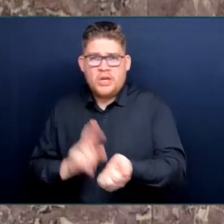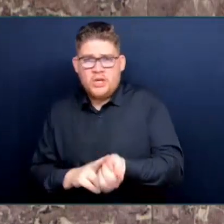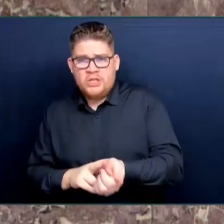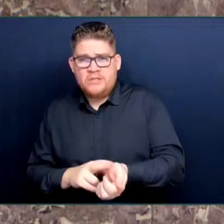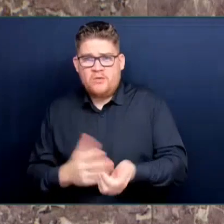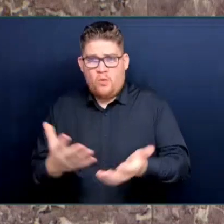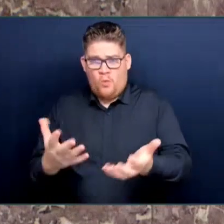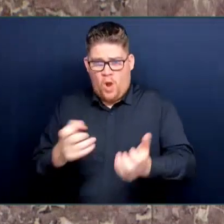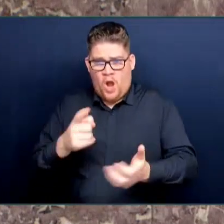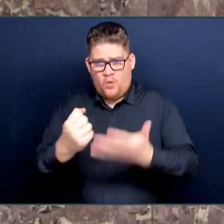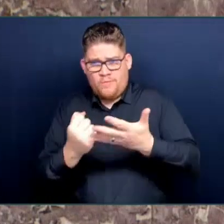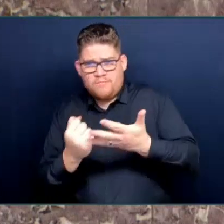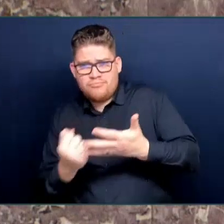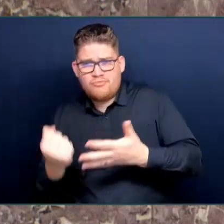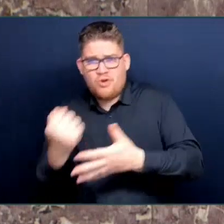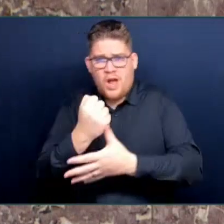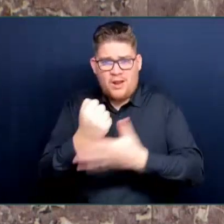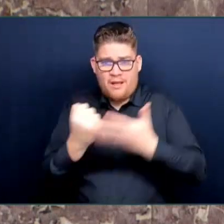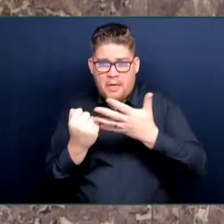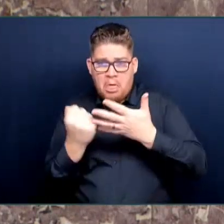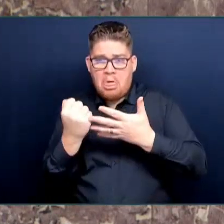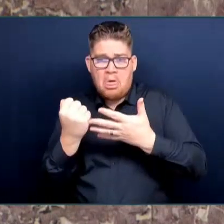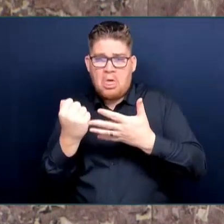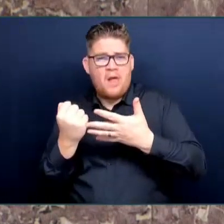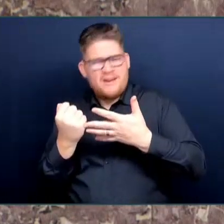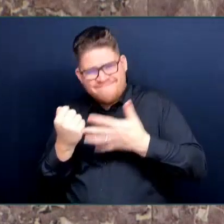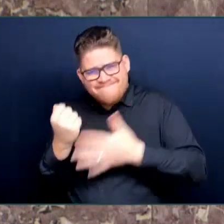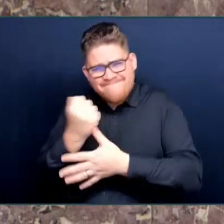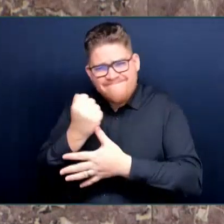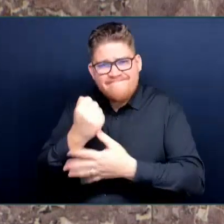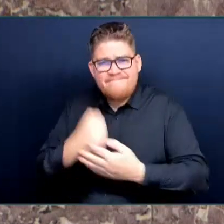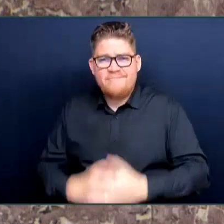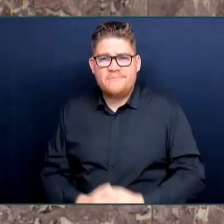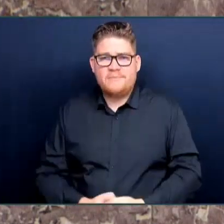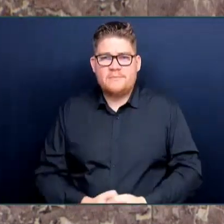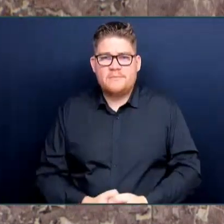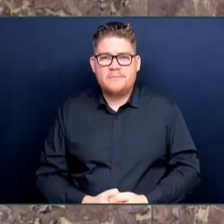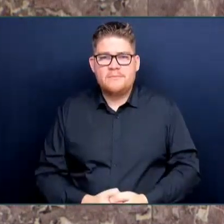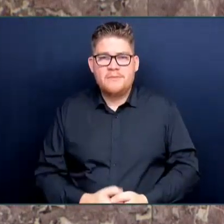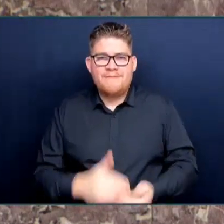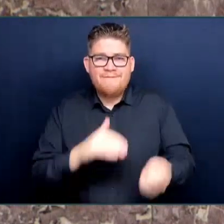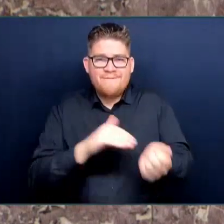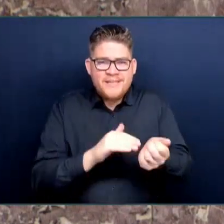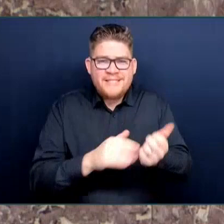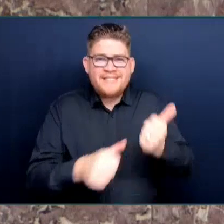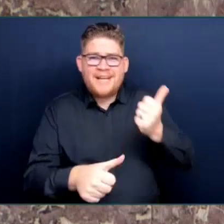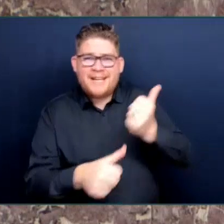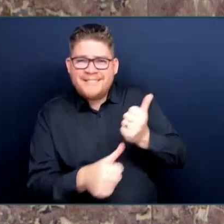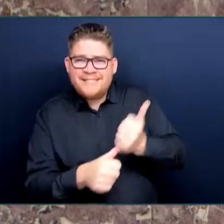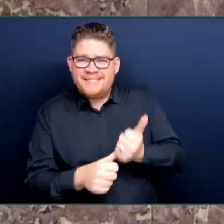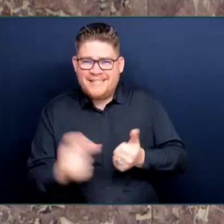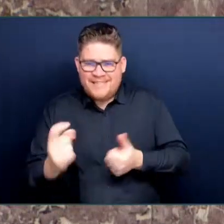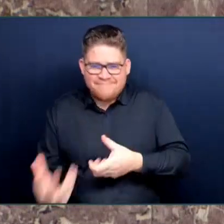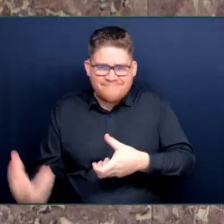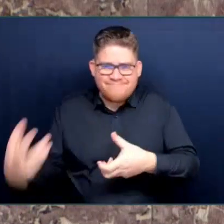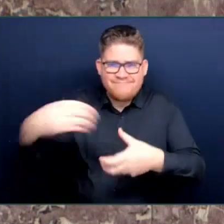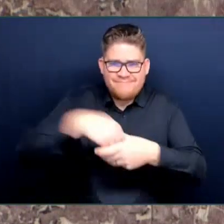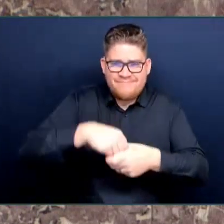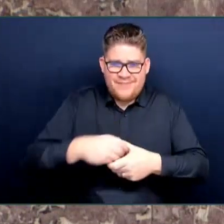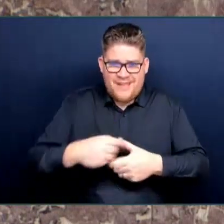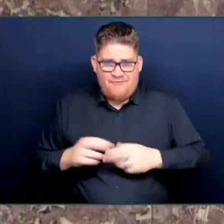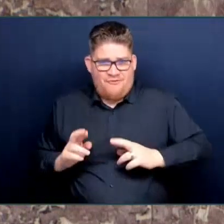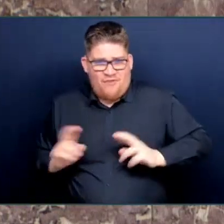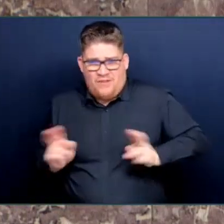need these physician assistants to be added to the healthcare system to add the capacity that's needed. But, Mr. Speaker, I'll move to